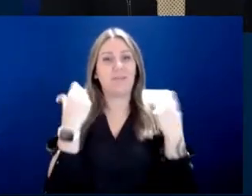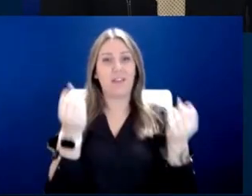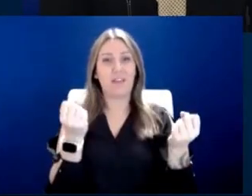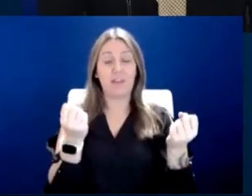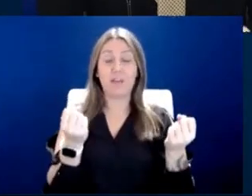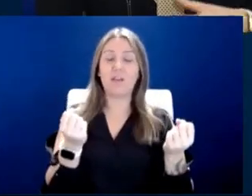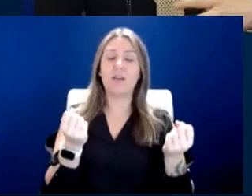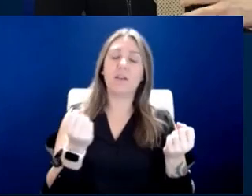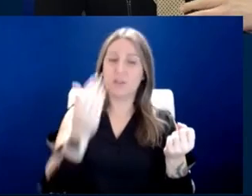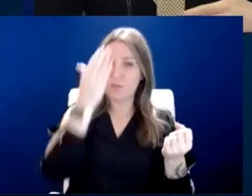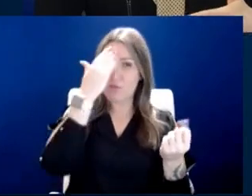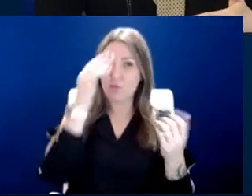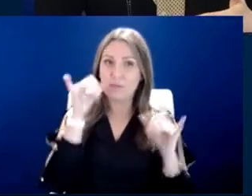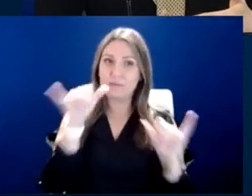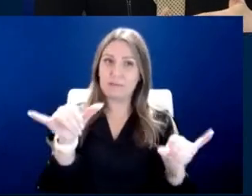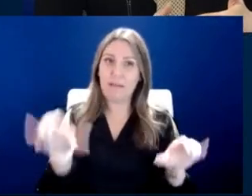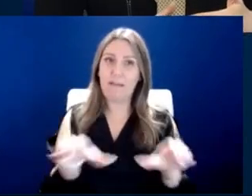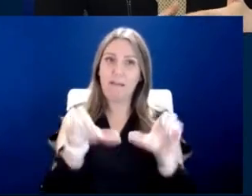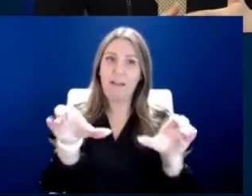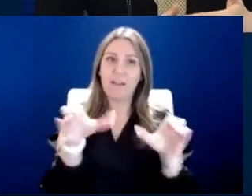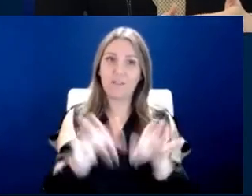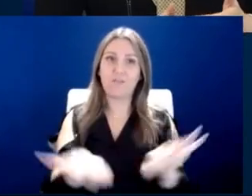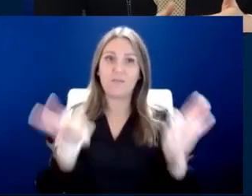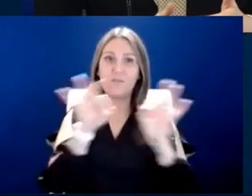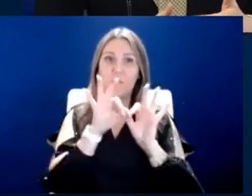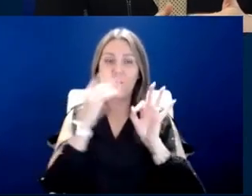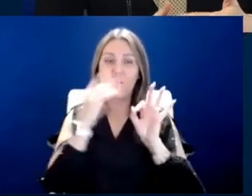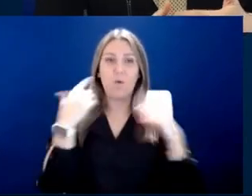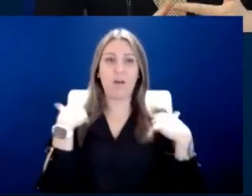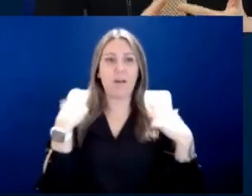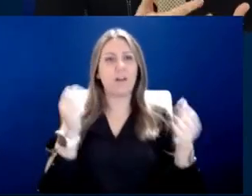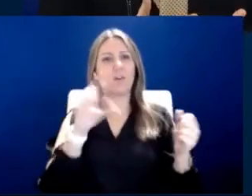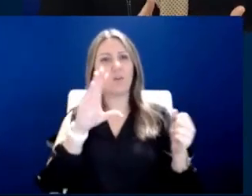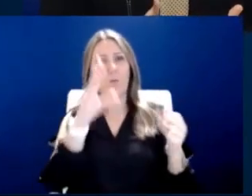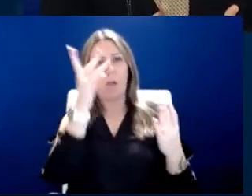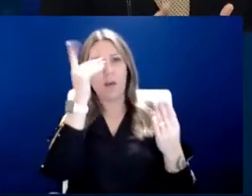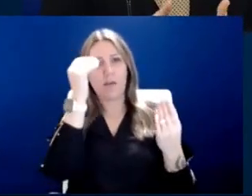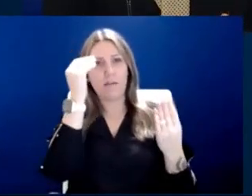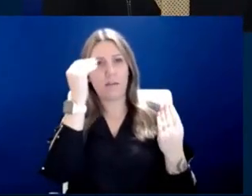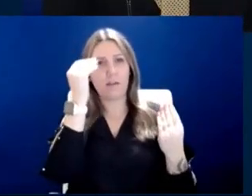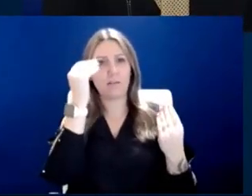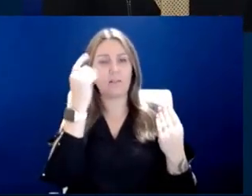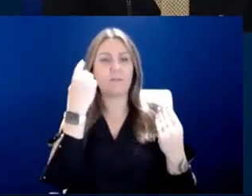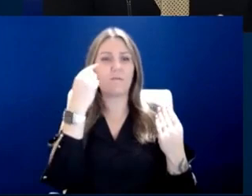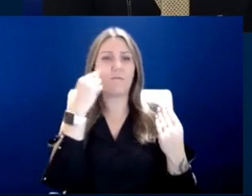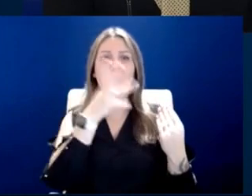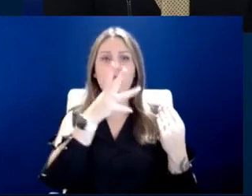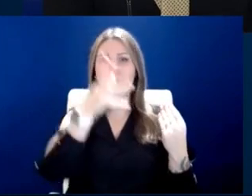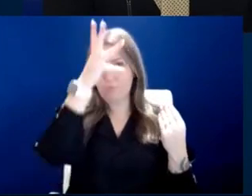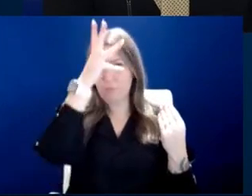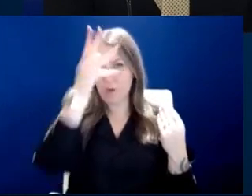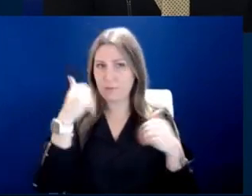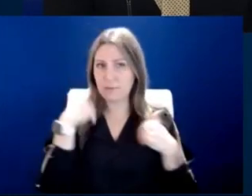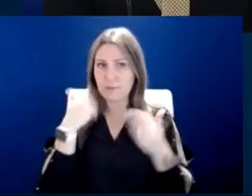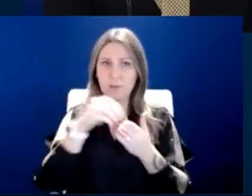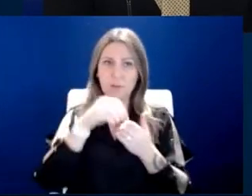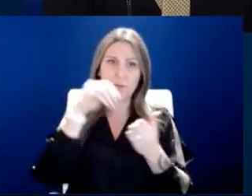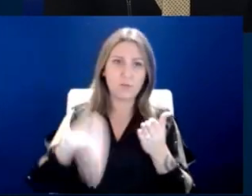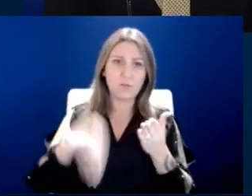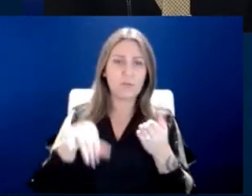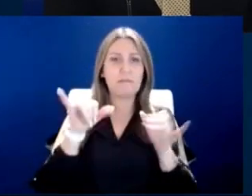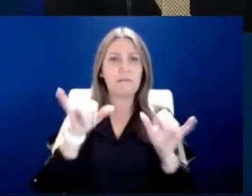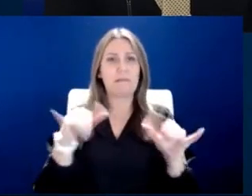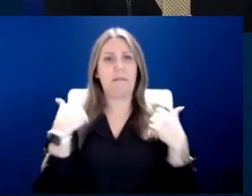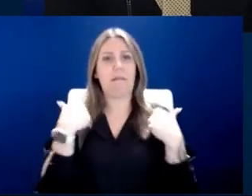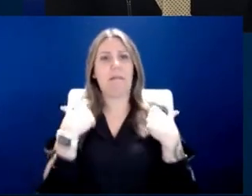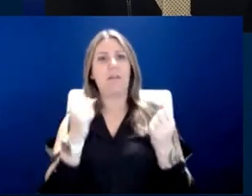keep us healthy. Dr. Alm, your thoughts on just how parents and younger students can stay healthy as they get back out onto the